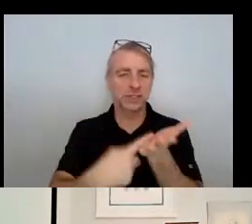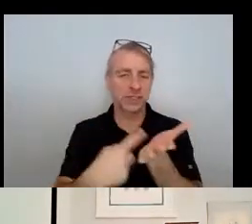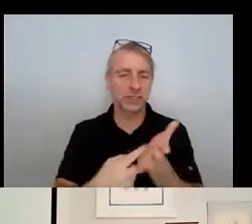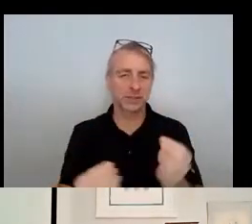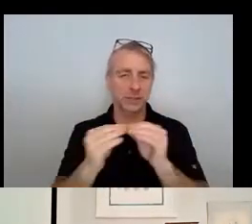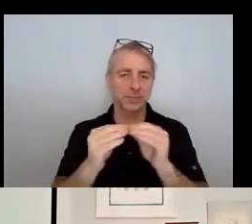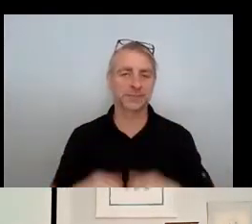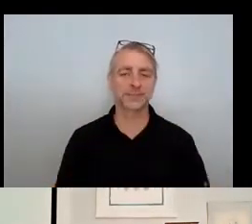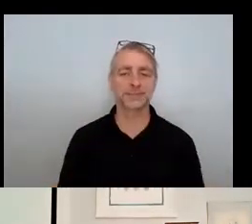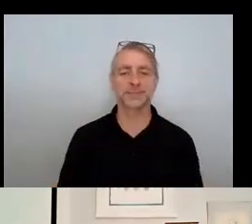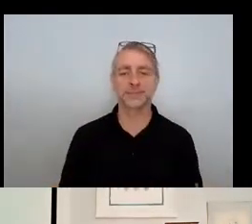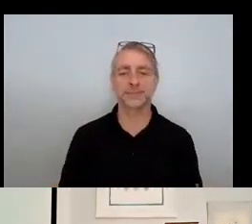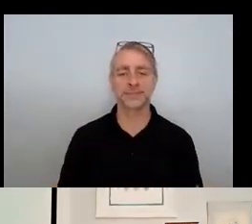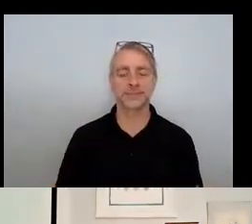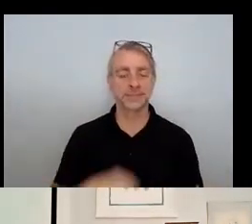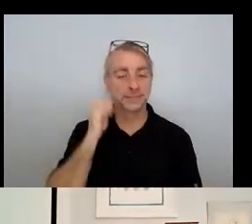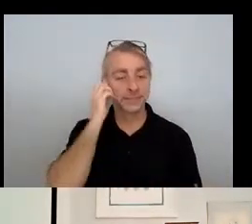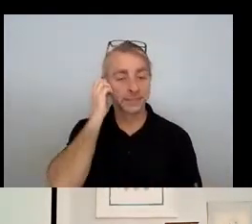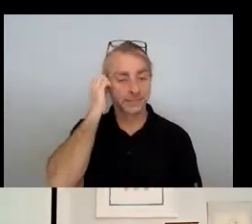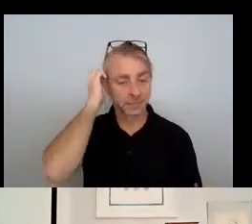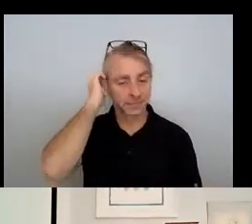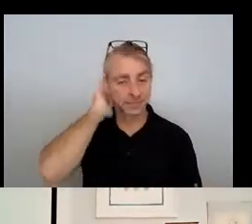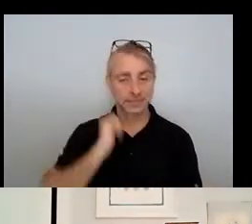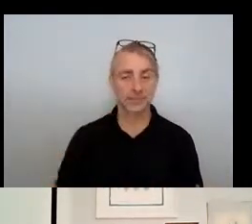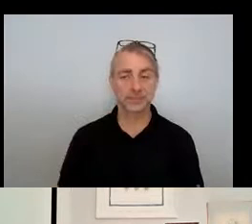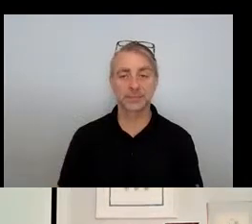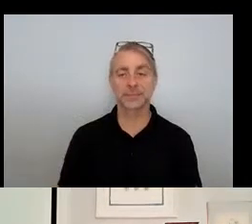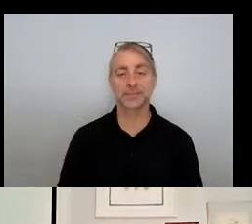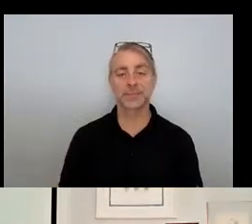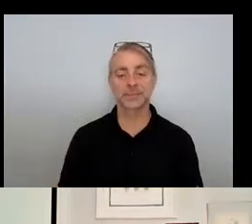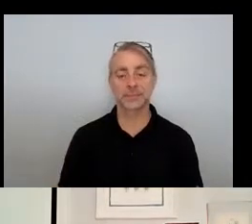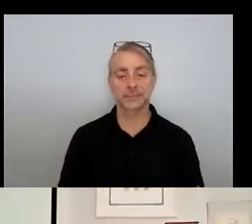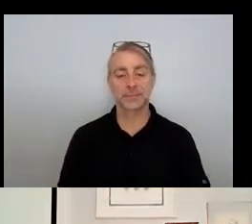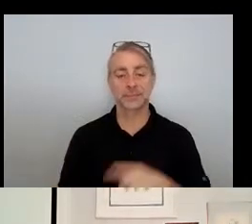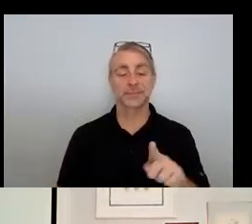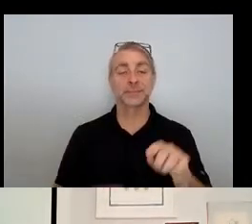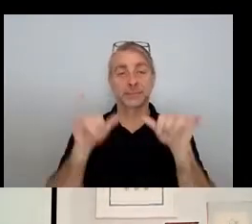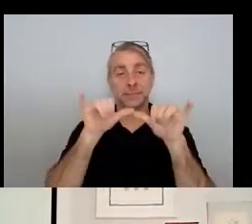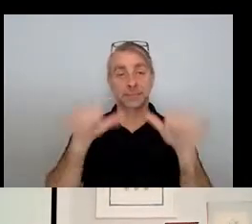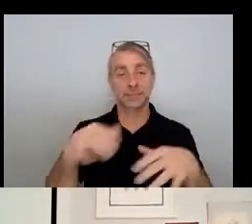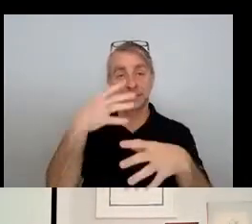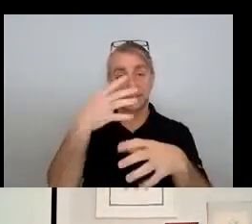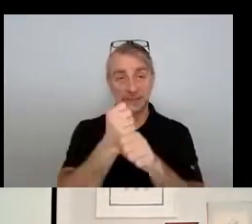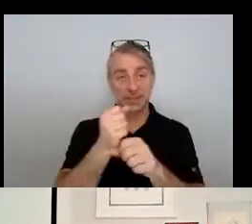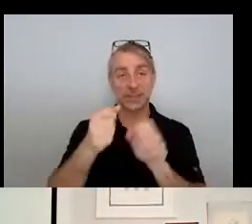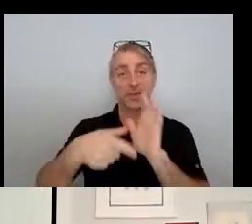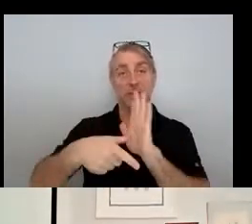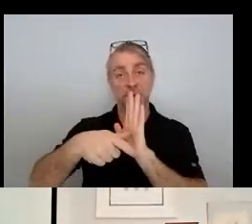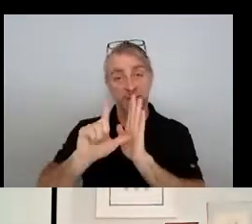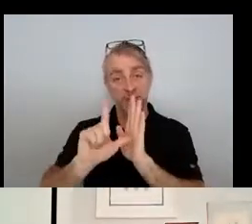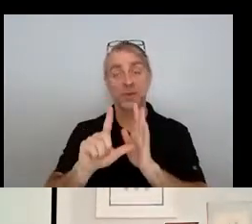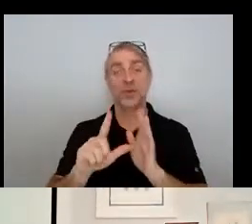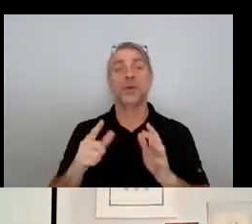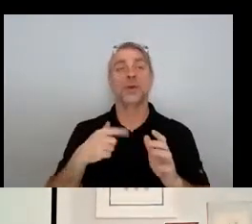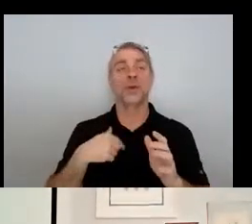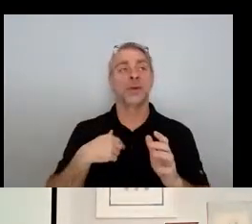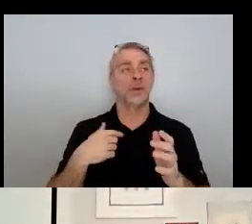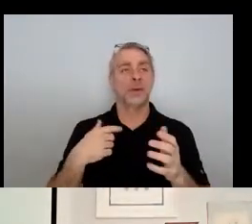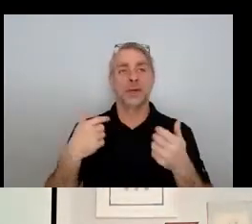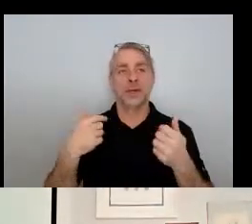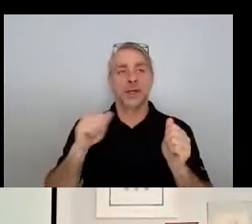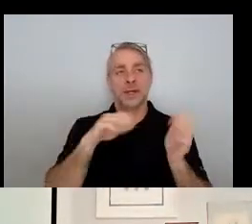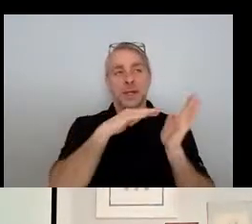systematic review are to, in essence, summarize existing empirical research, to